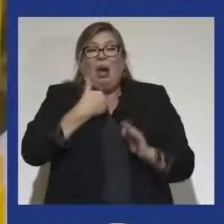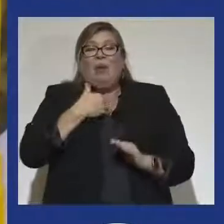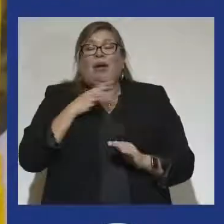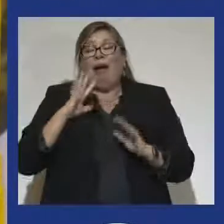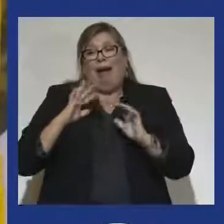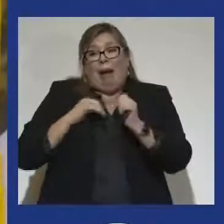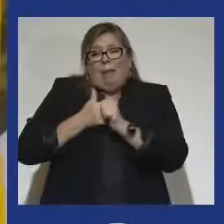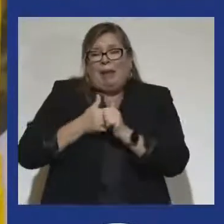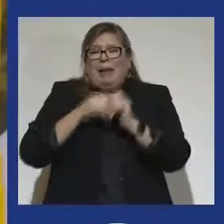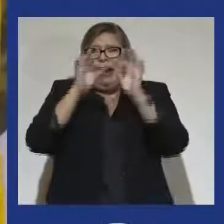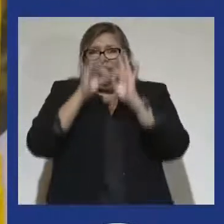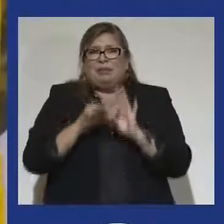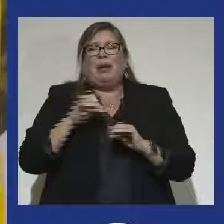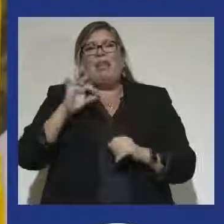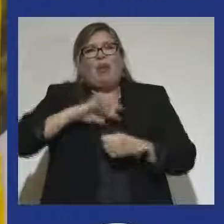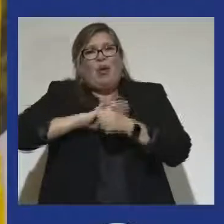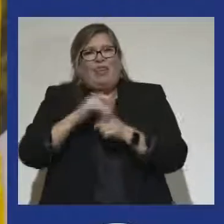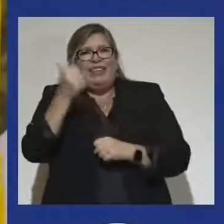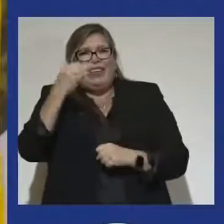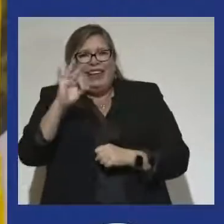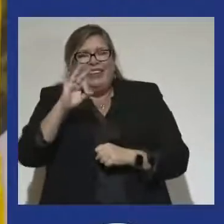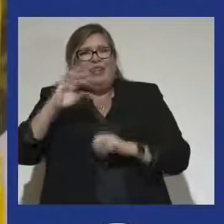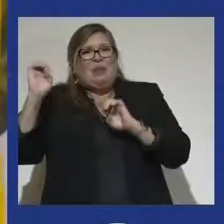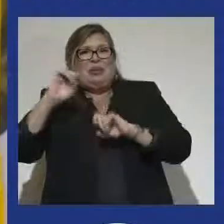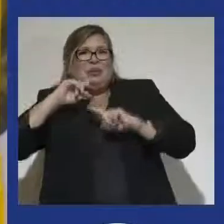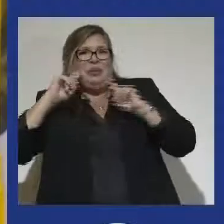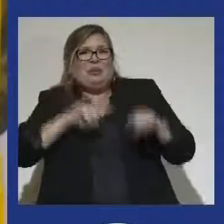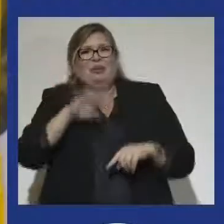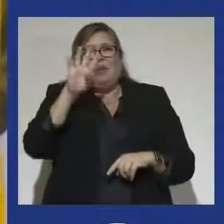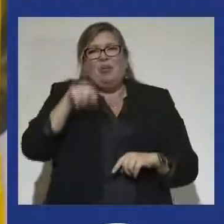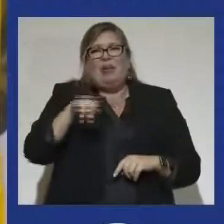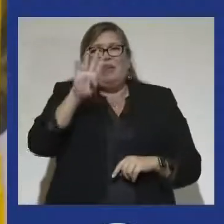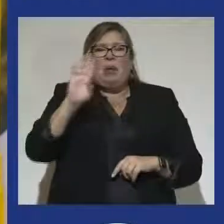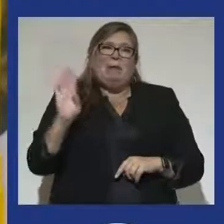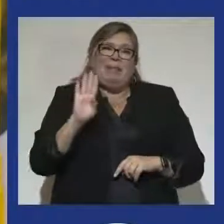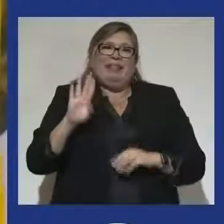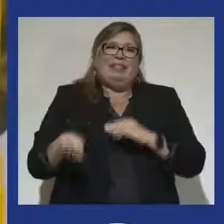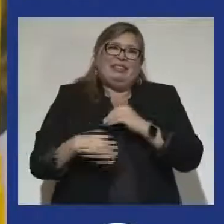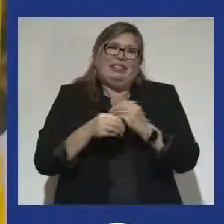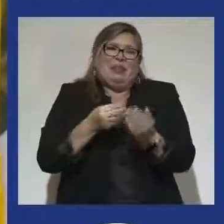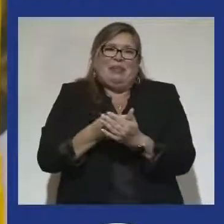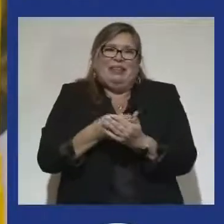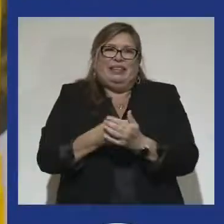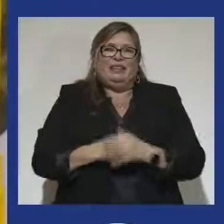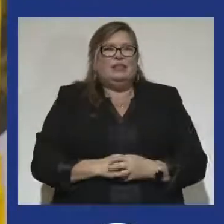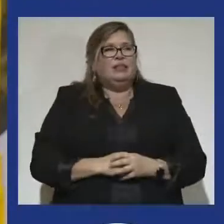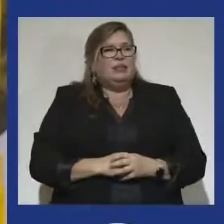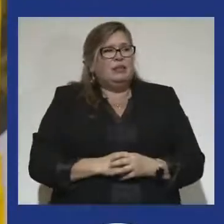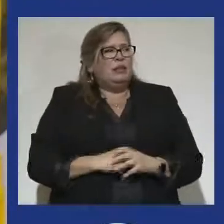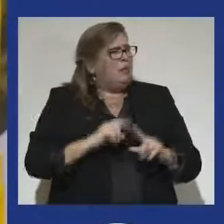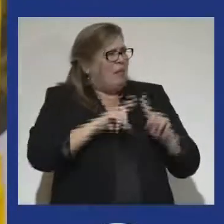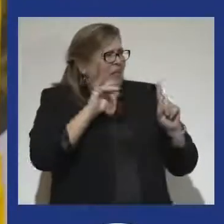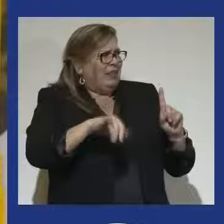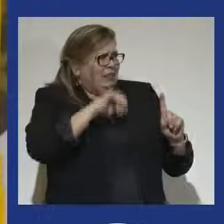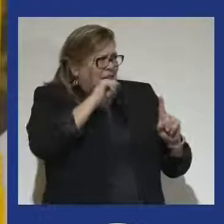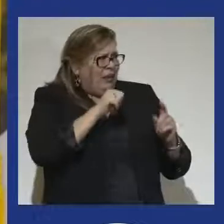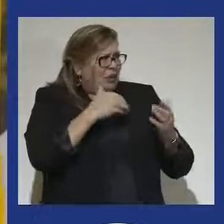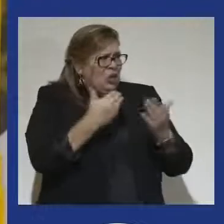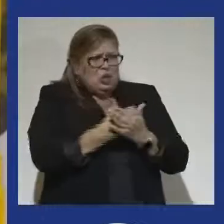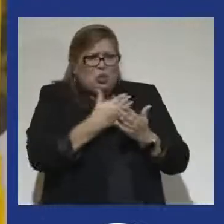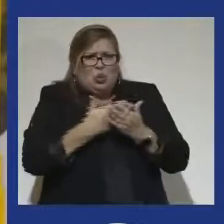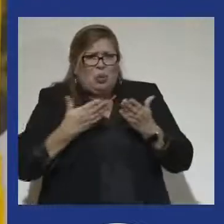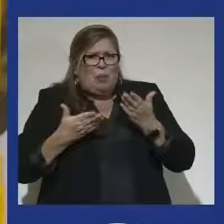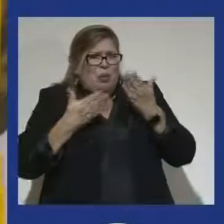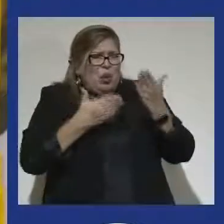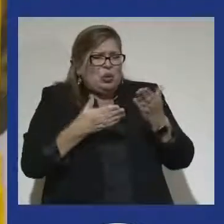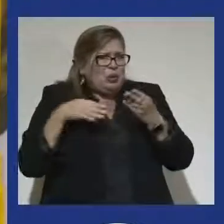of COVID-19 emergency response of $4.4 billion additional money. But that's not a new